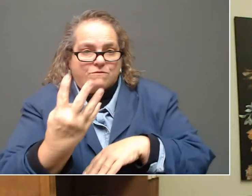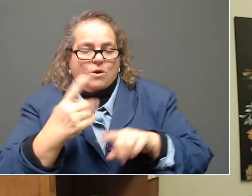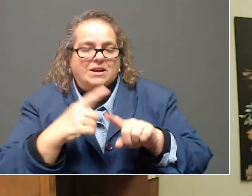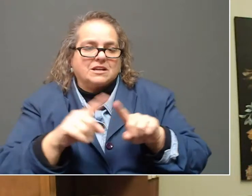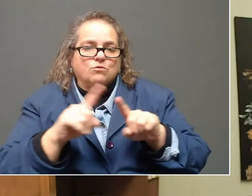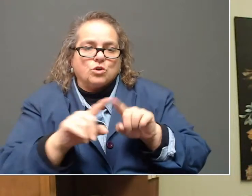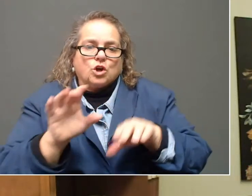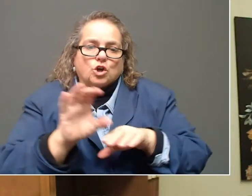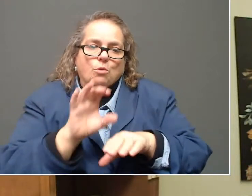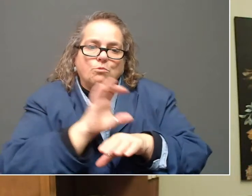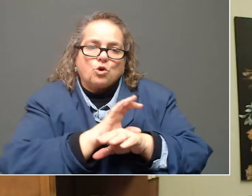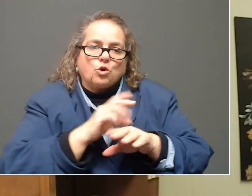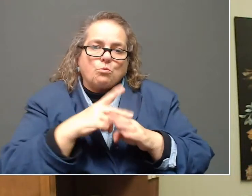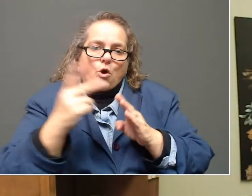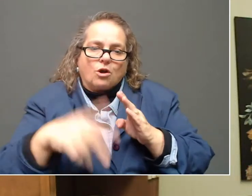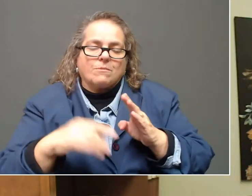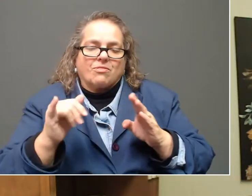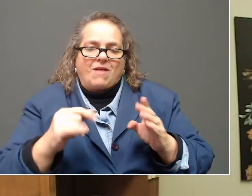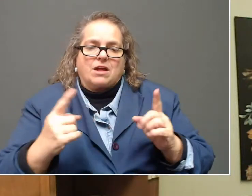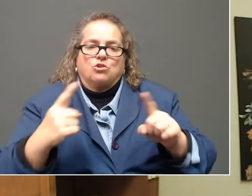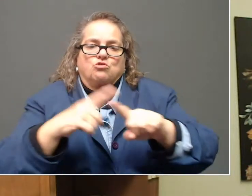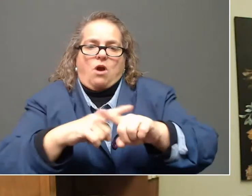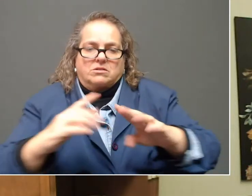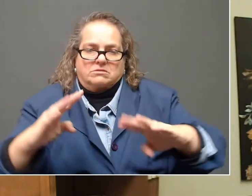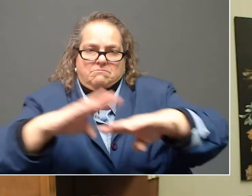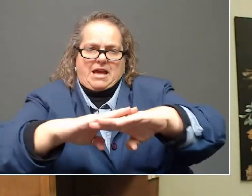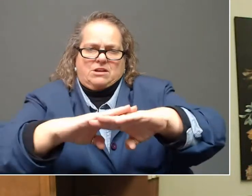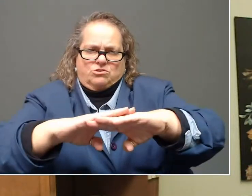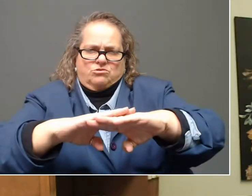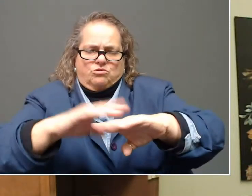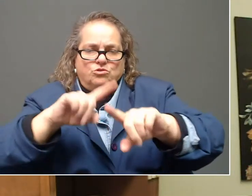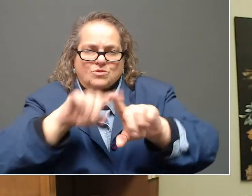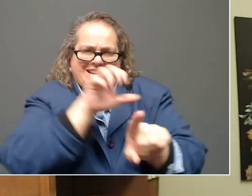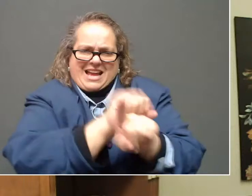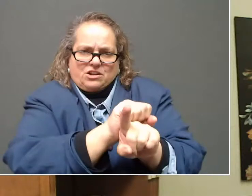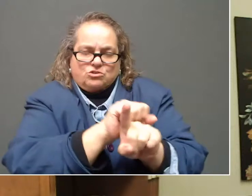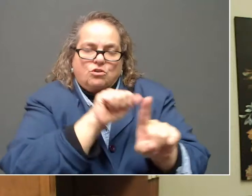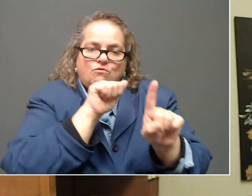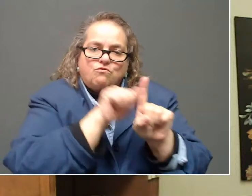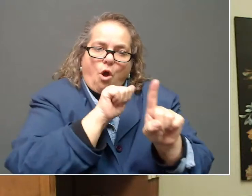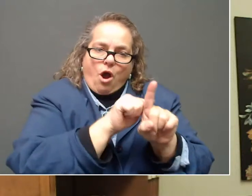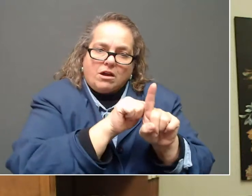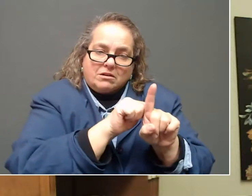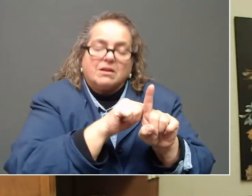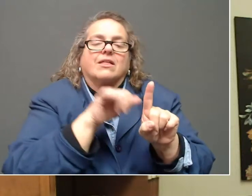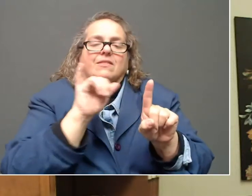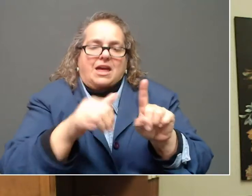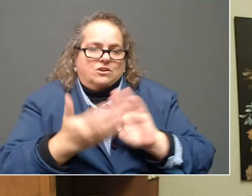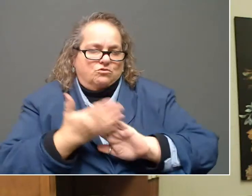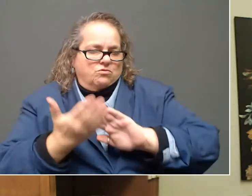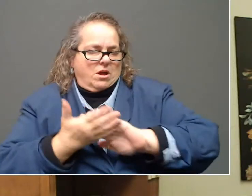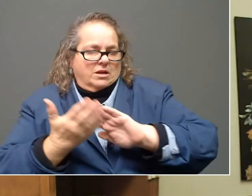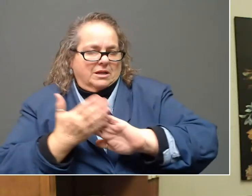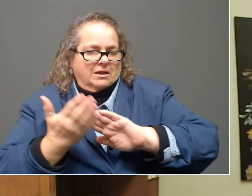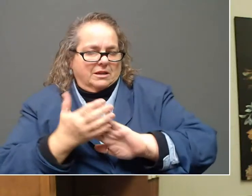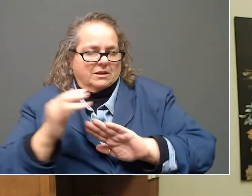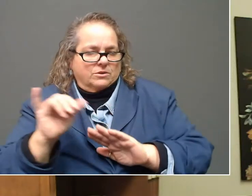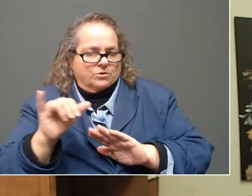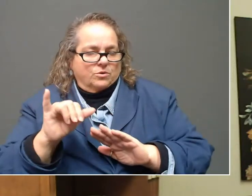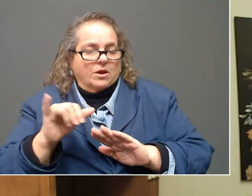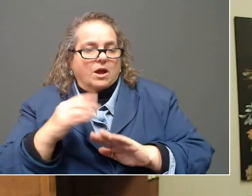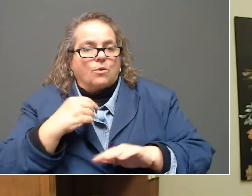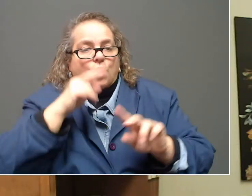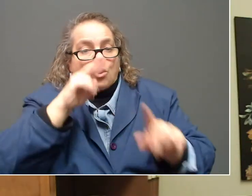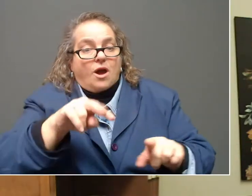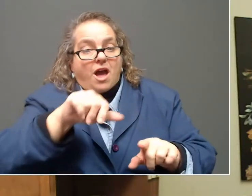1999? And if you fail something like 1 out of the 5 questions you get when you apply,